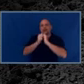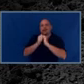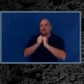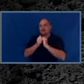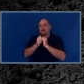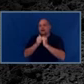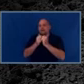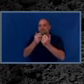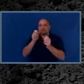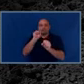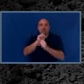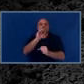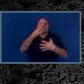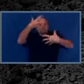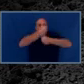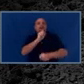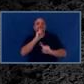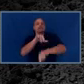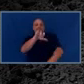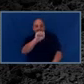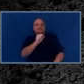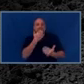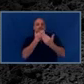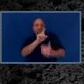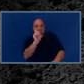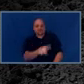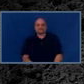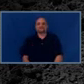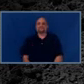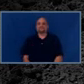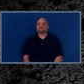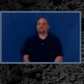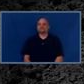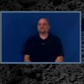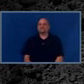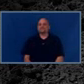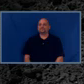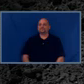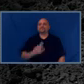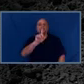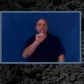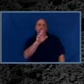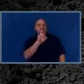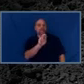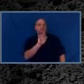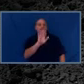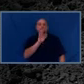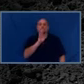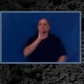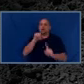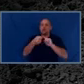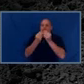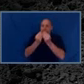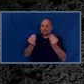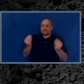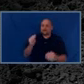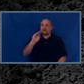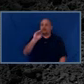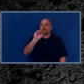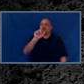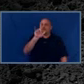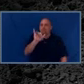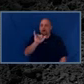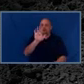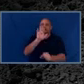the answer is yes. It's a great question. So speaking of material, Molly on